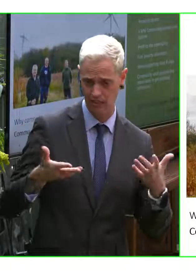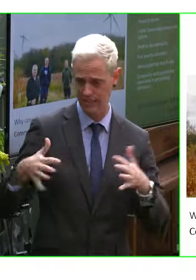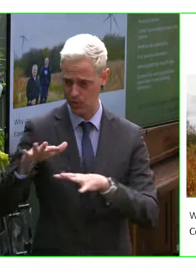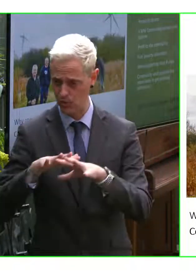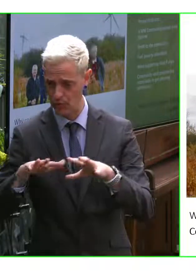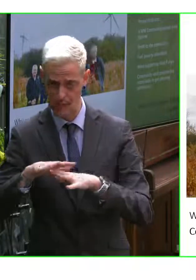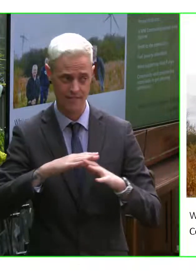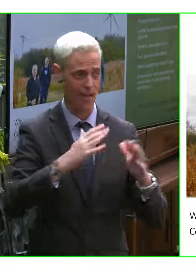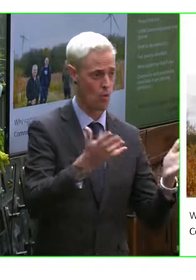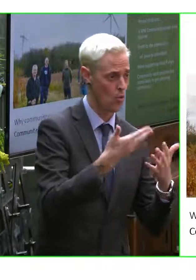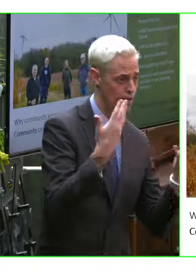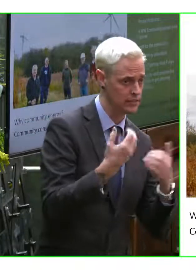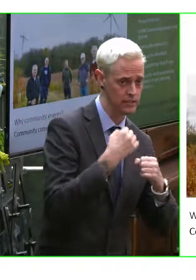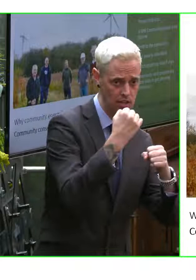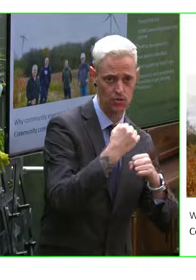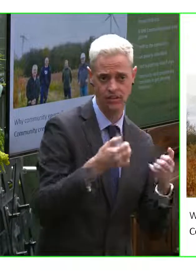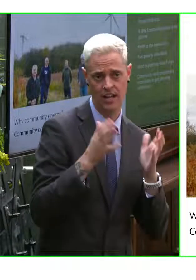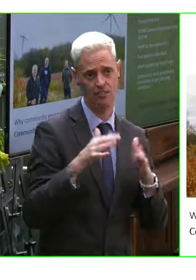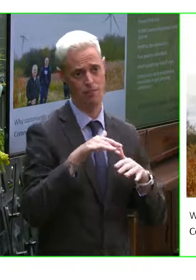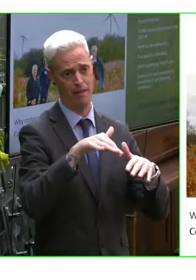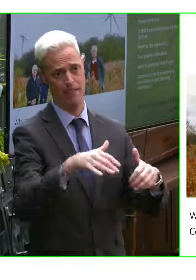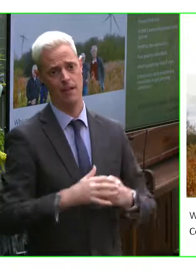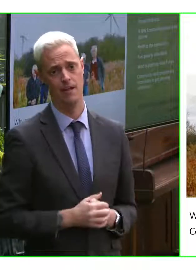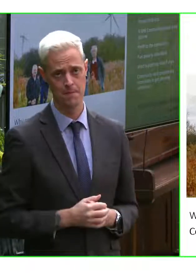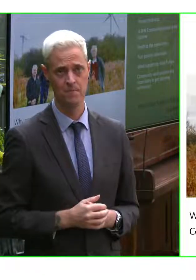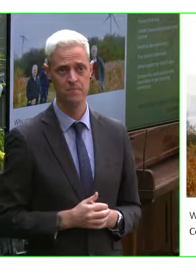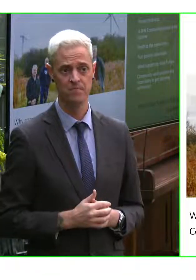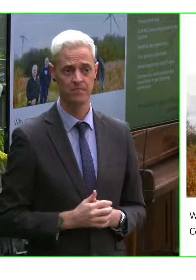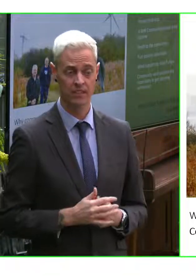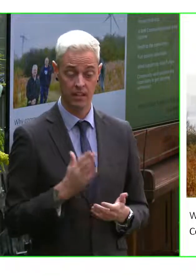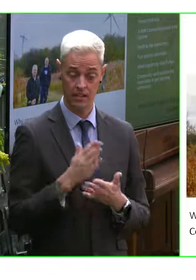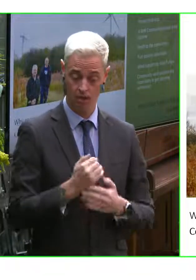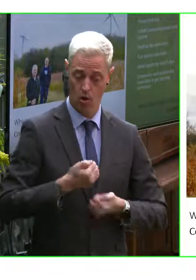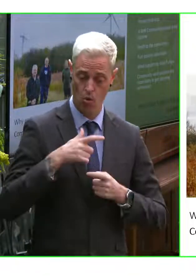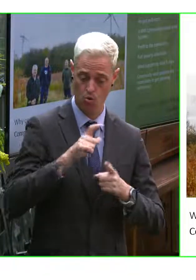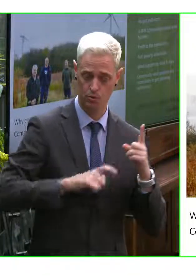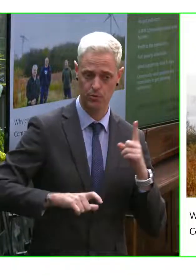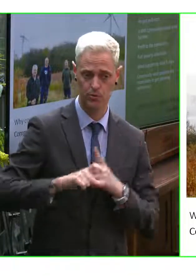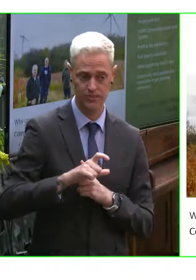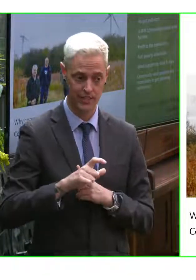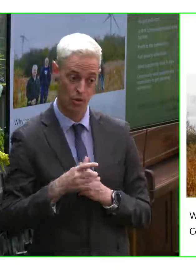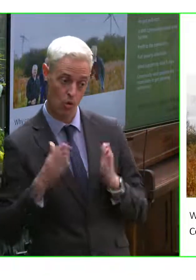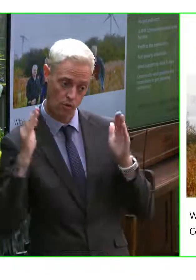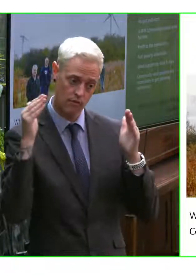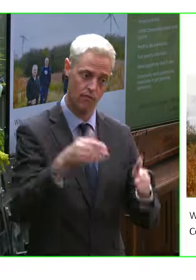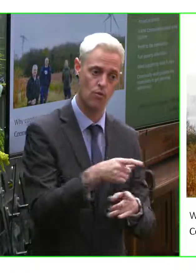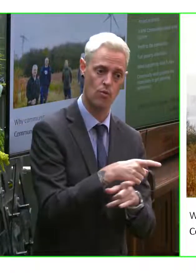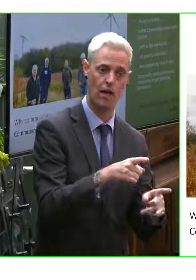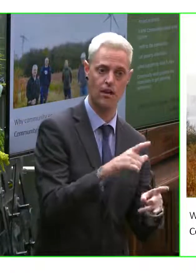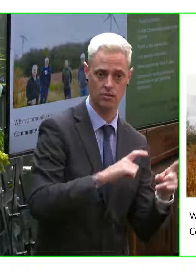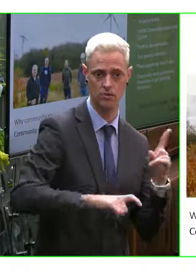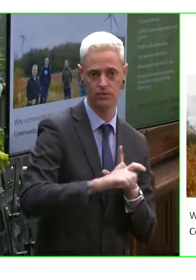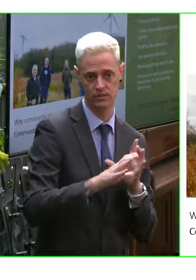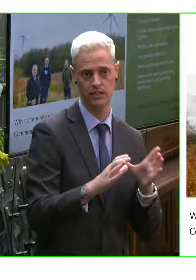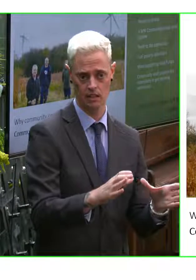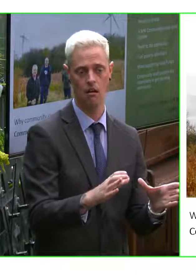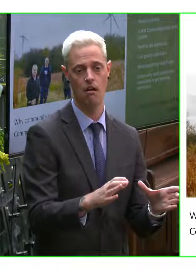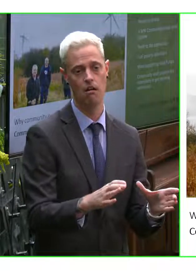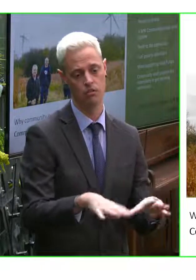winter generation. Wind has to have its place. But if it's community owned or for community benefit, that's a great place to